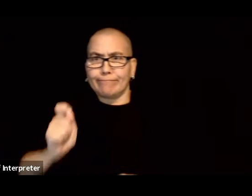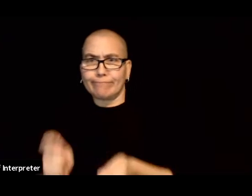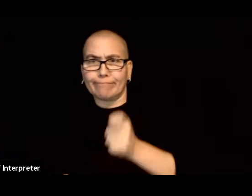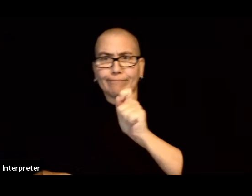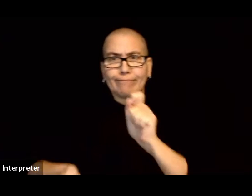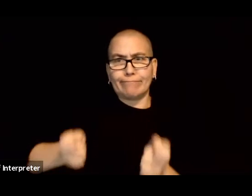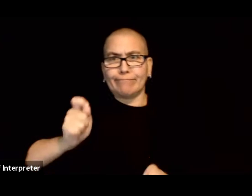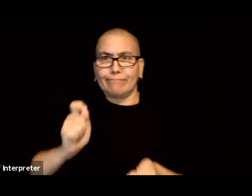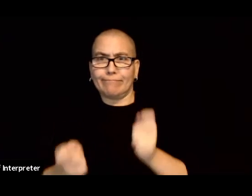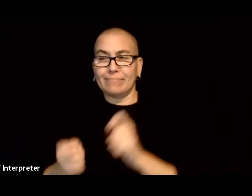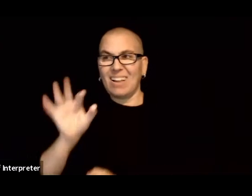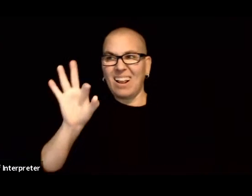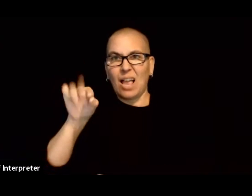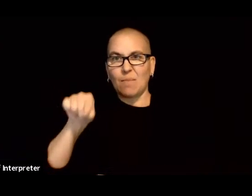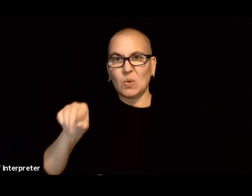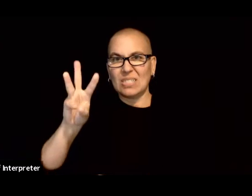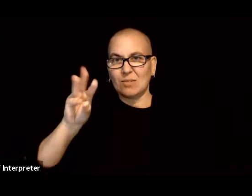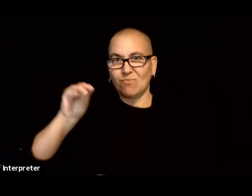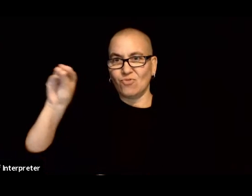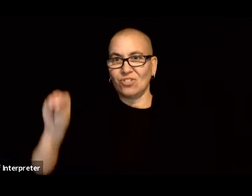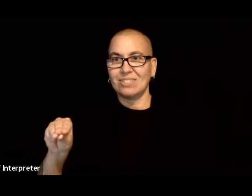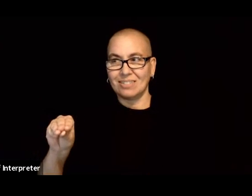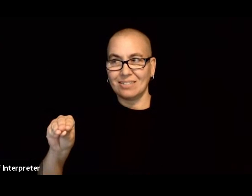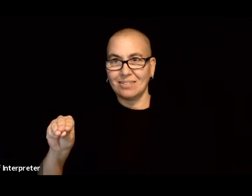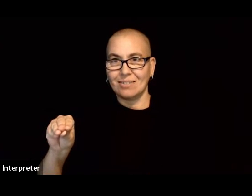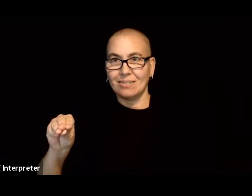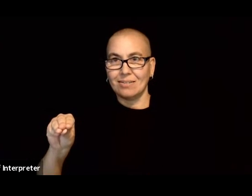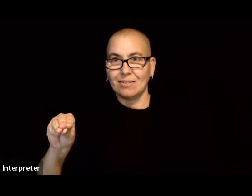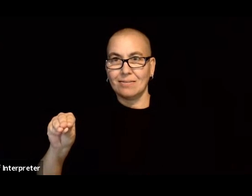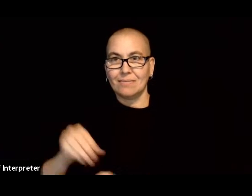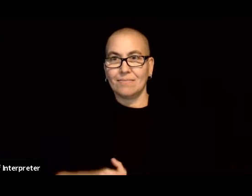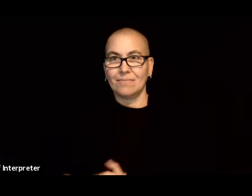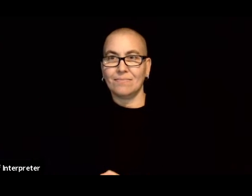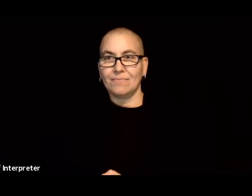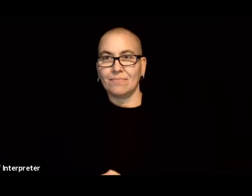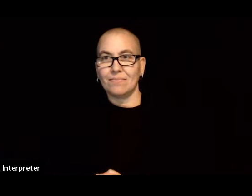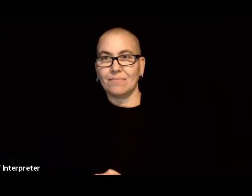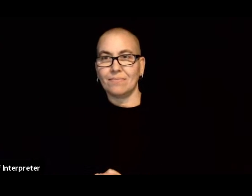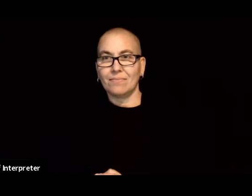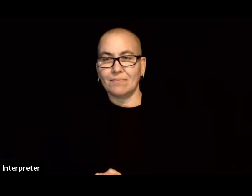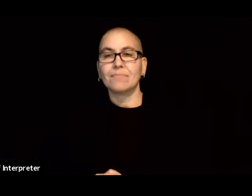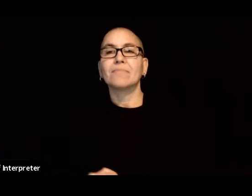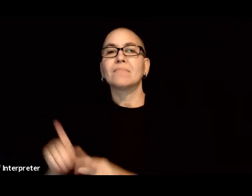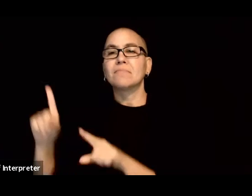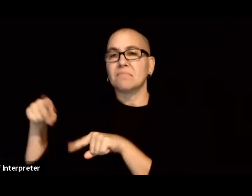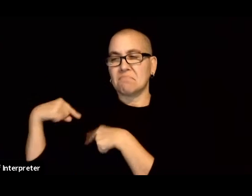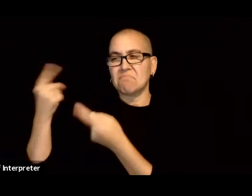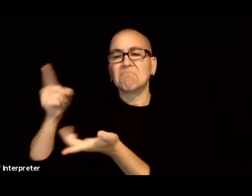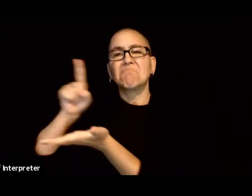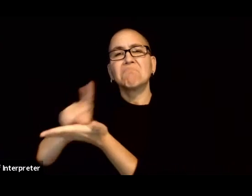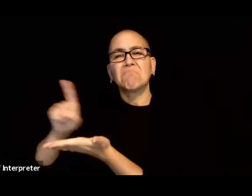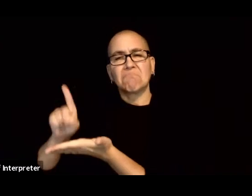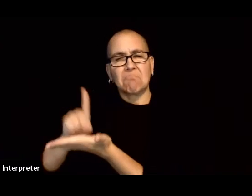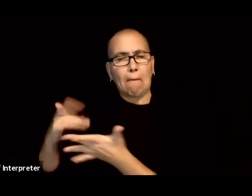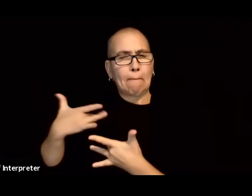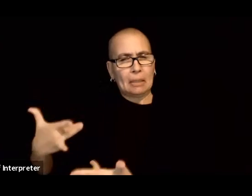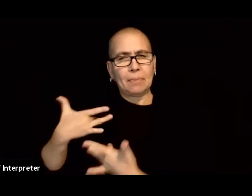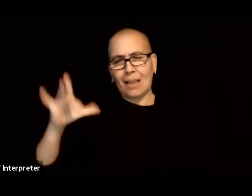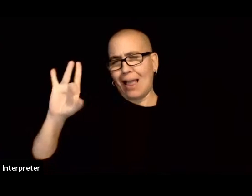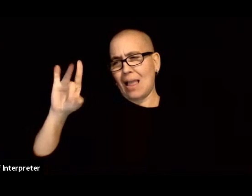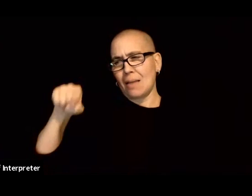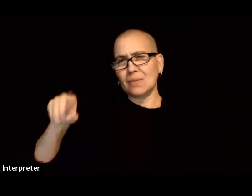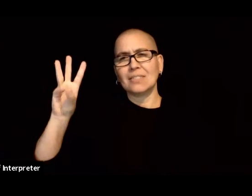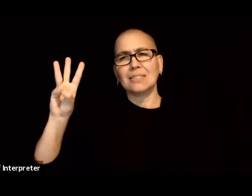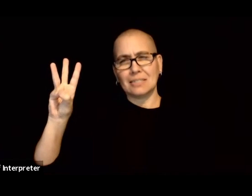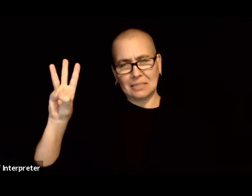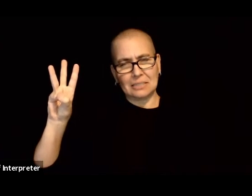an 8.4% weekly growth a week ago today. Now, this weekly change was higher at